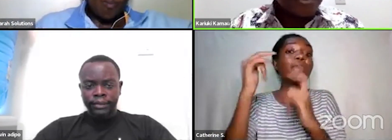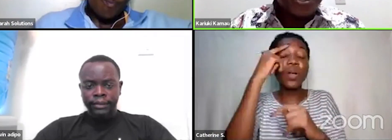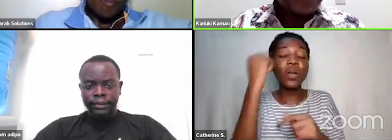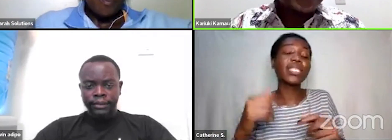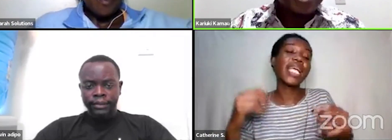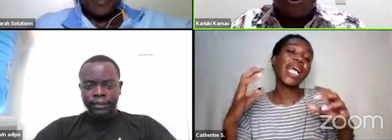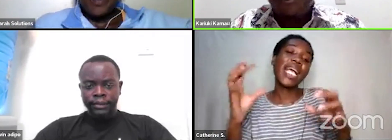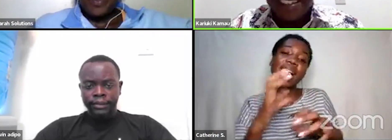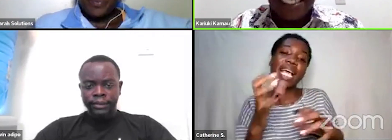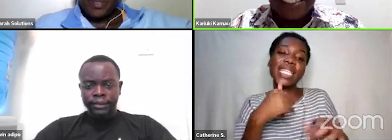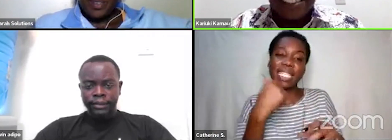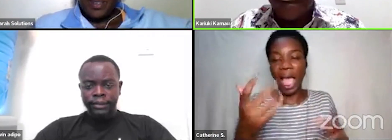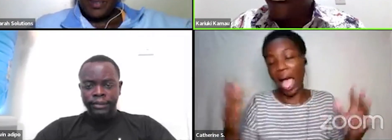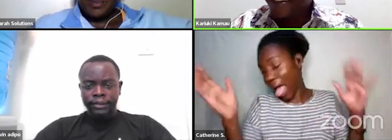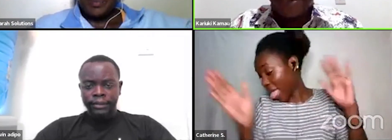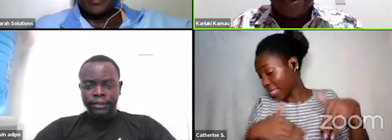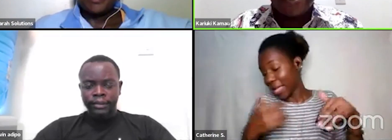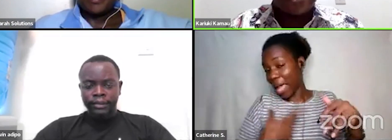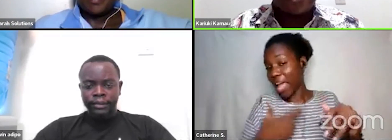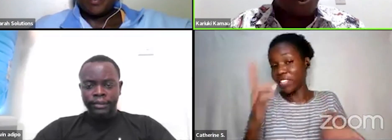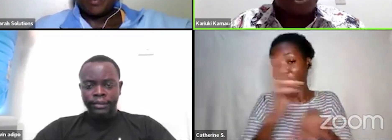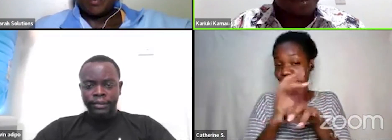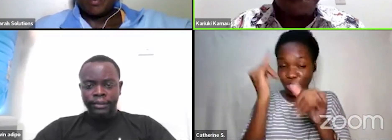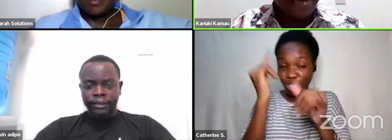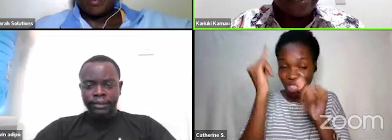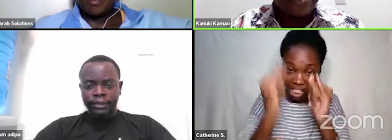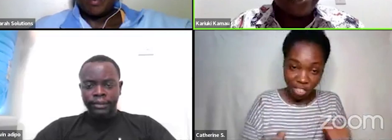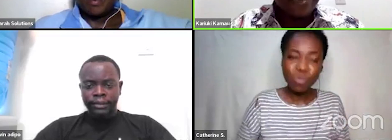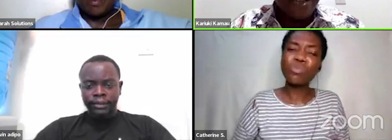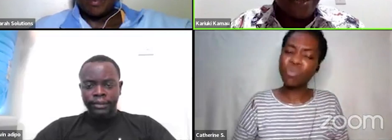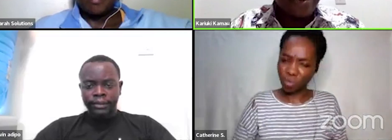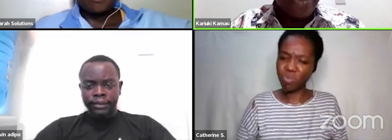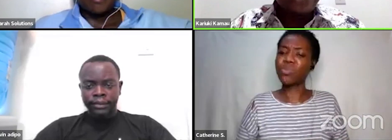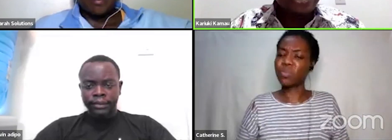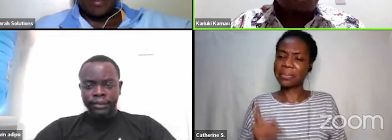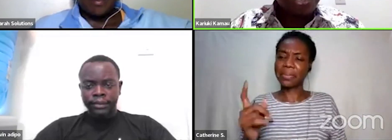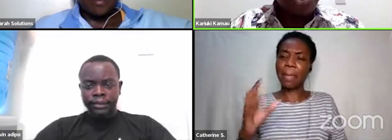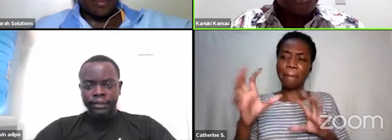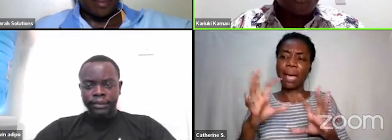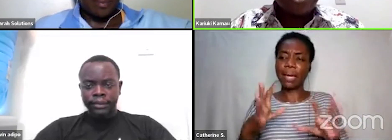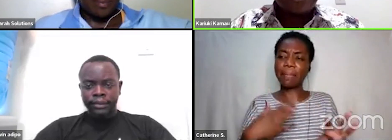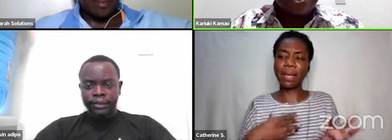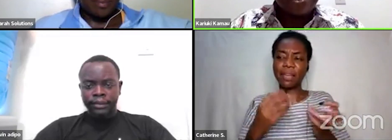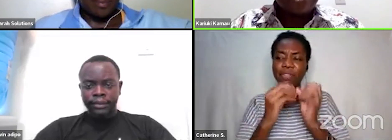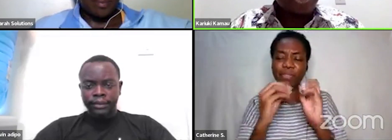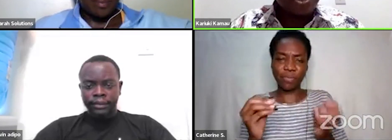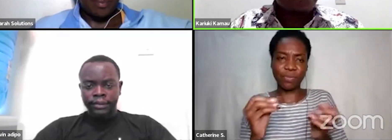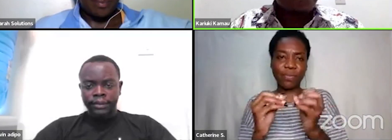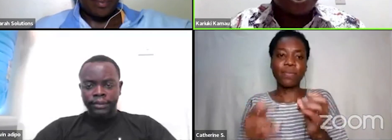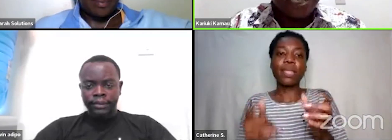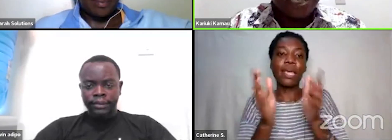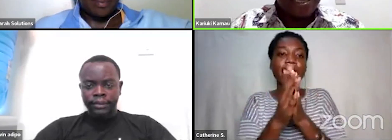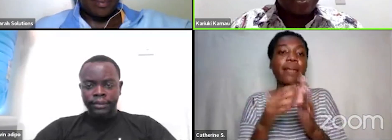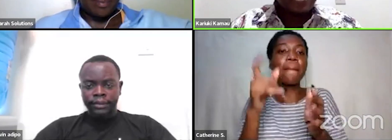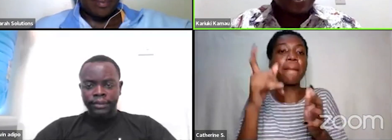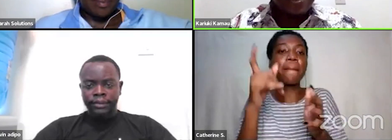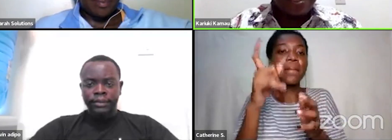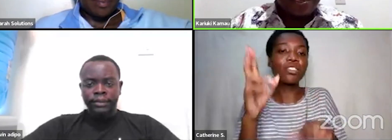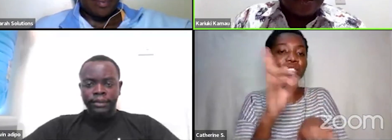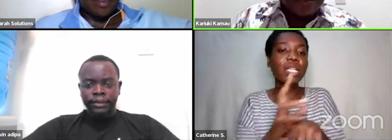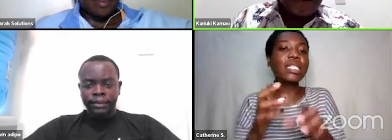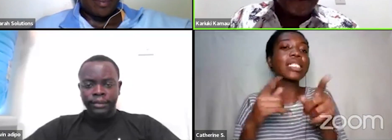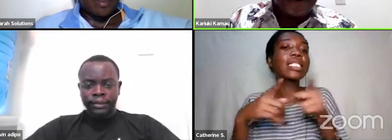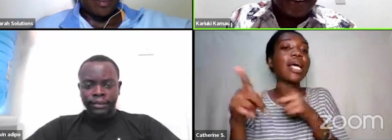only traveling with new buses. I realized this is not my market. And I need to be out of these transport